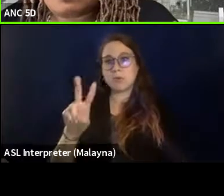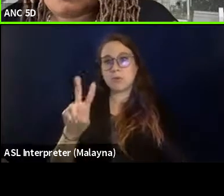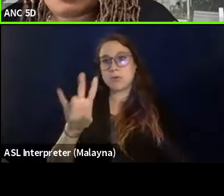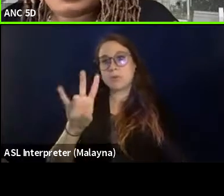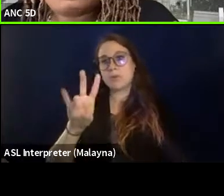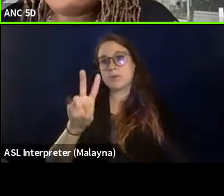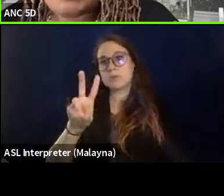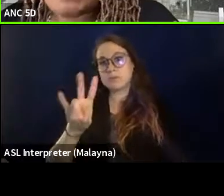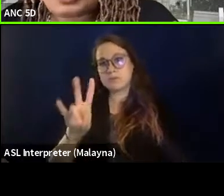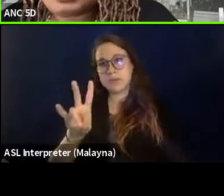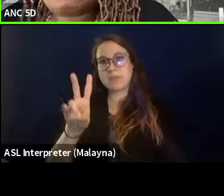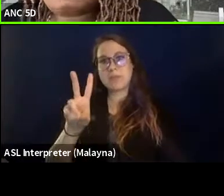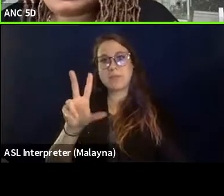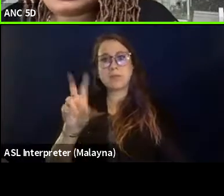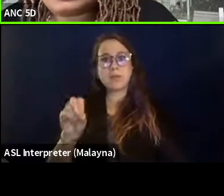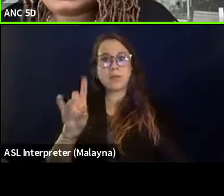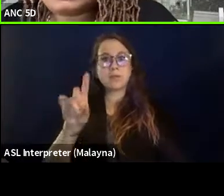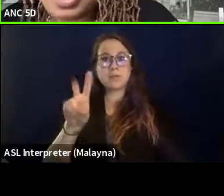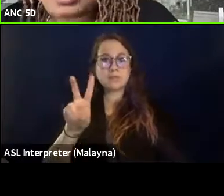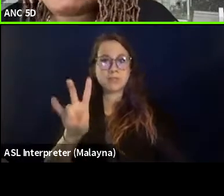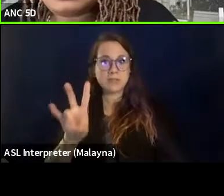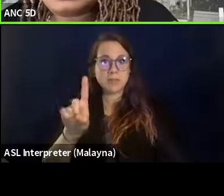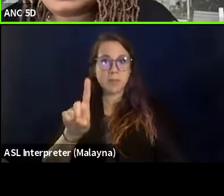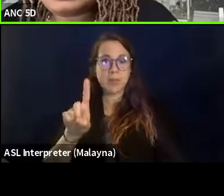202-727-3071 or